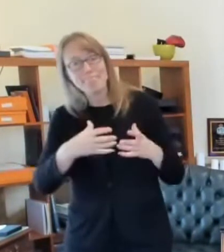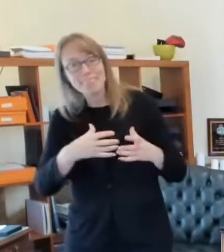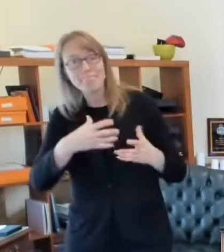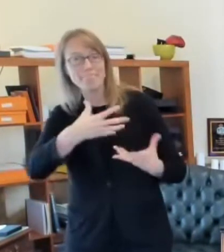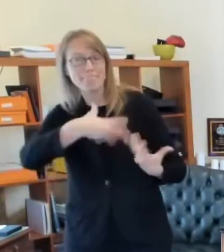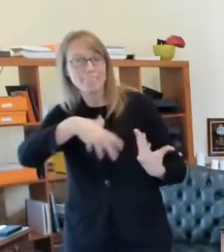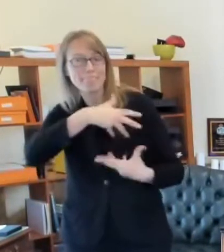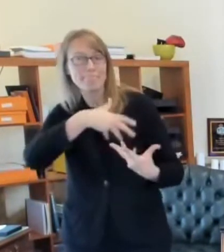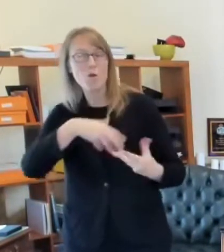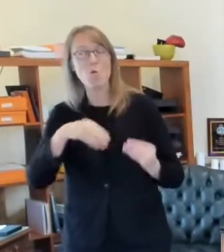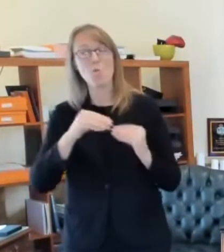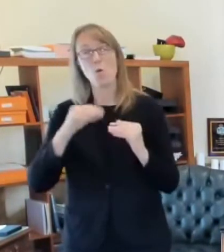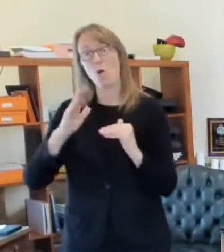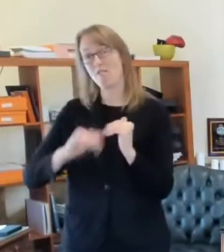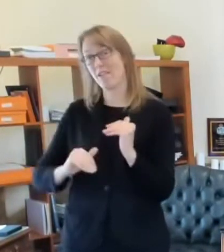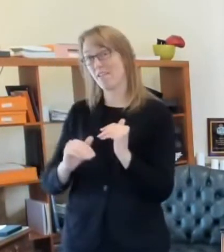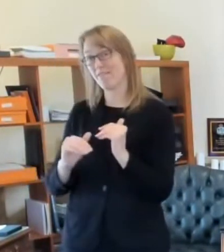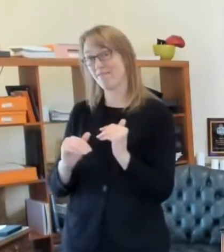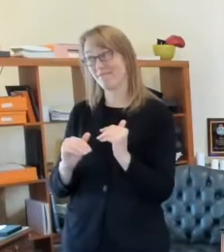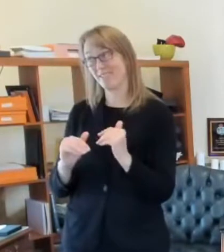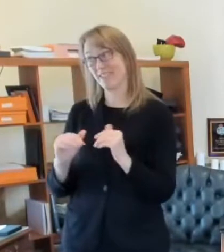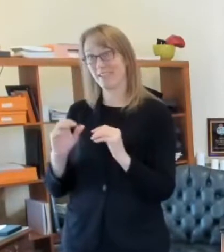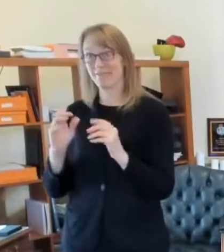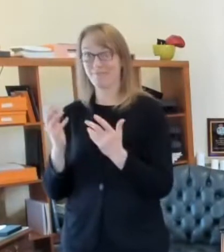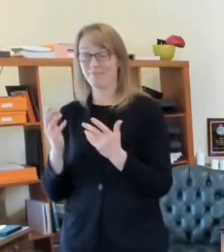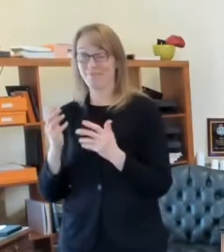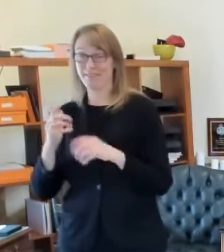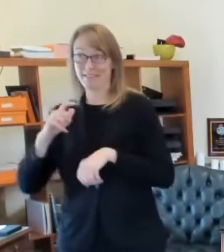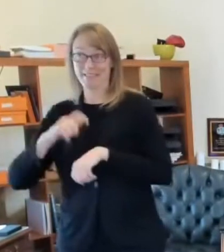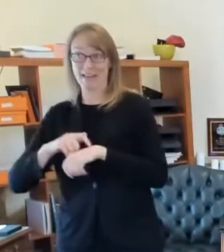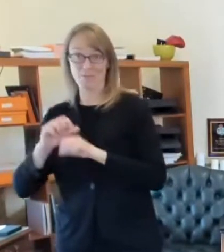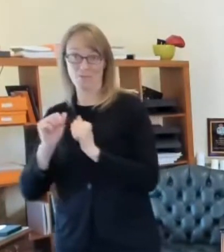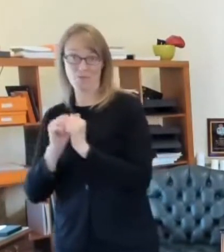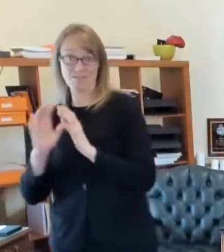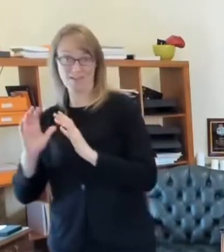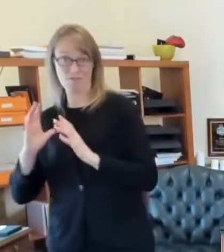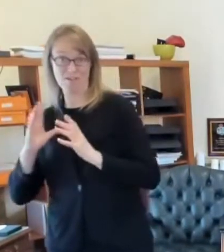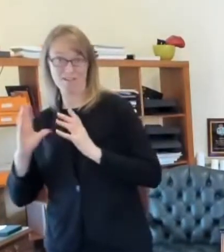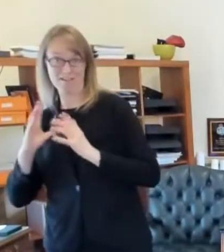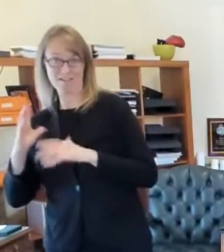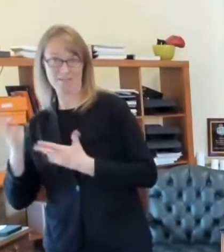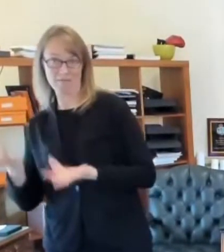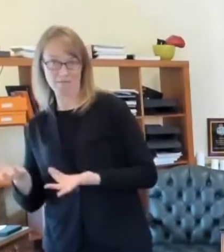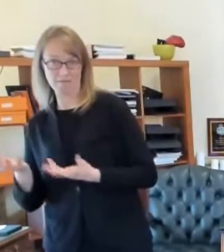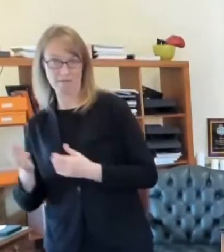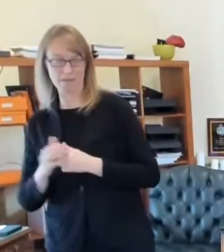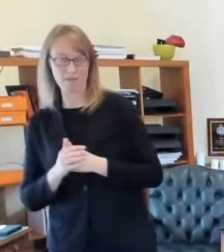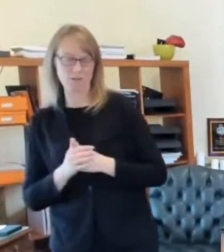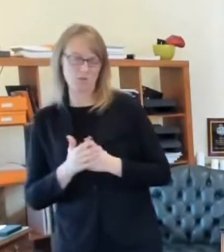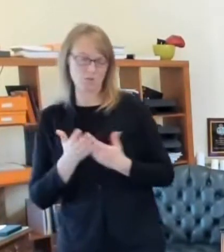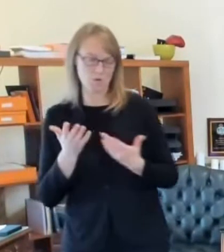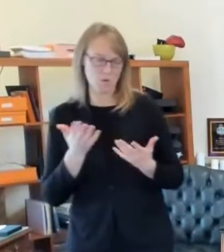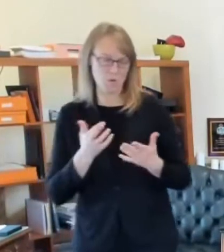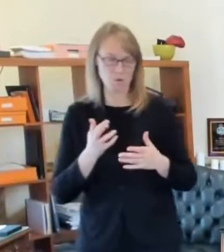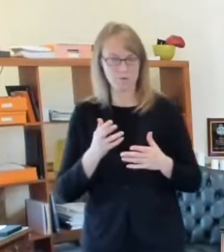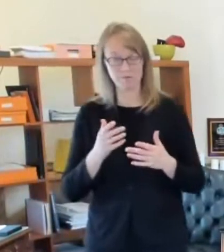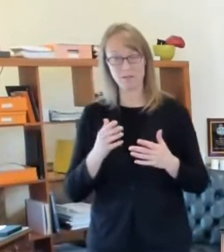when it's not a holiday period of time. And the result of that is likely to be very, very serious.